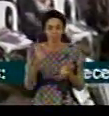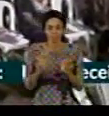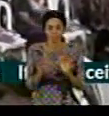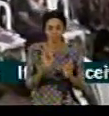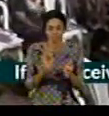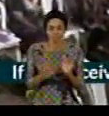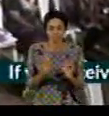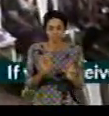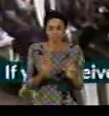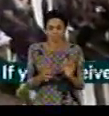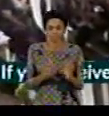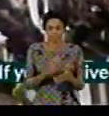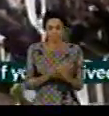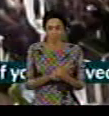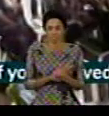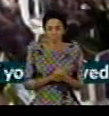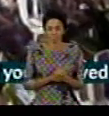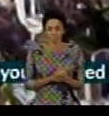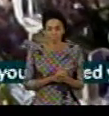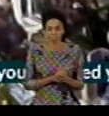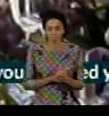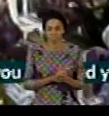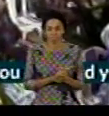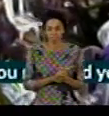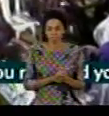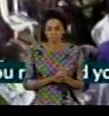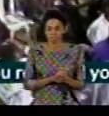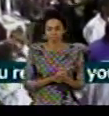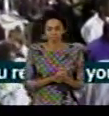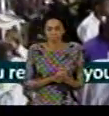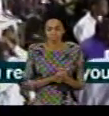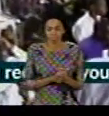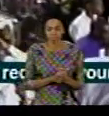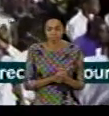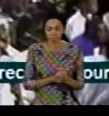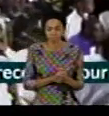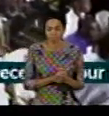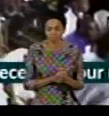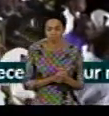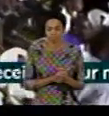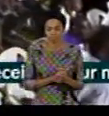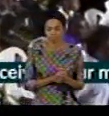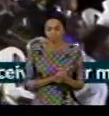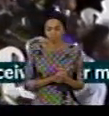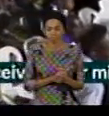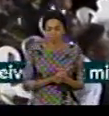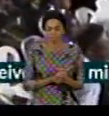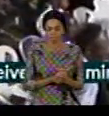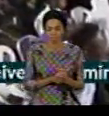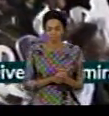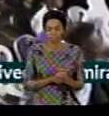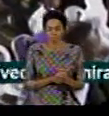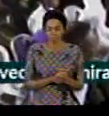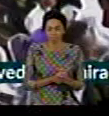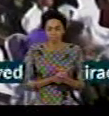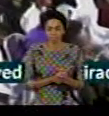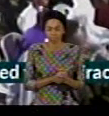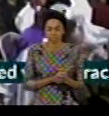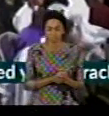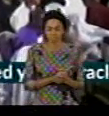the man cut all right it can a man talk for himself okay go ahead sir